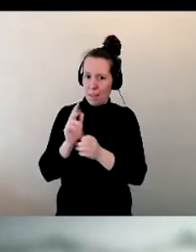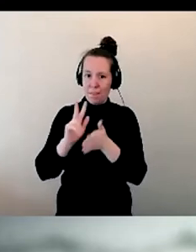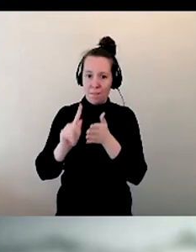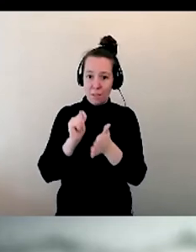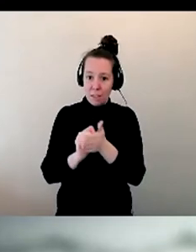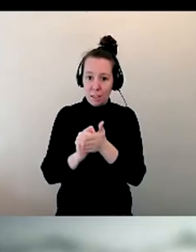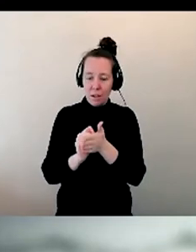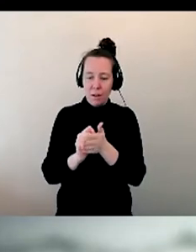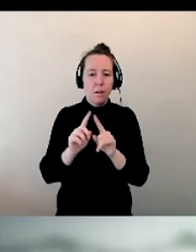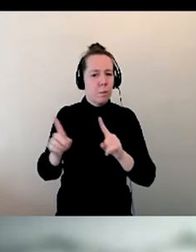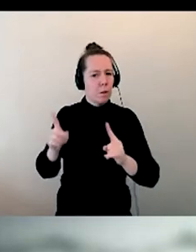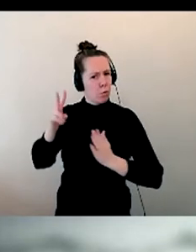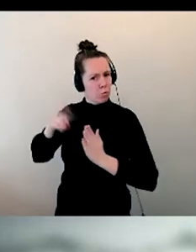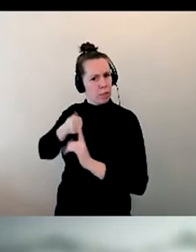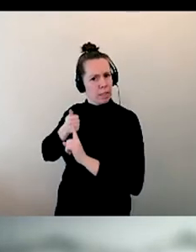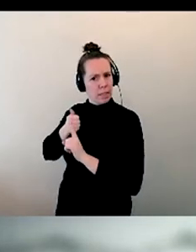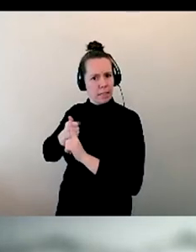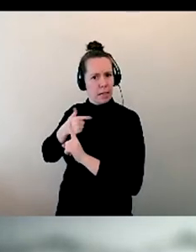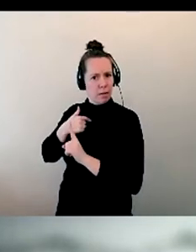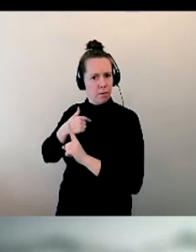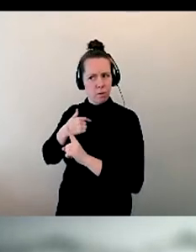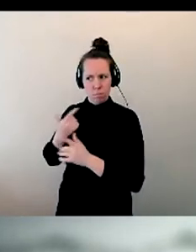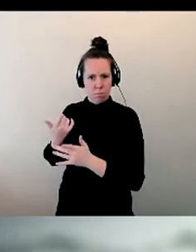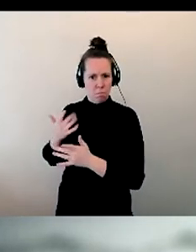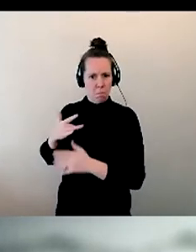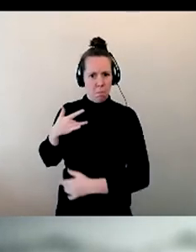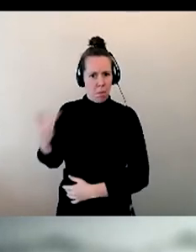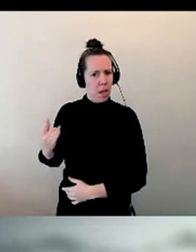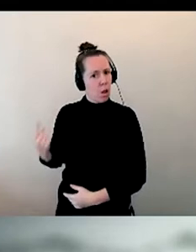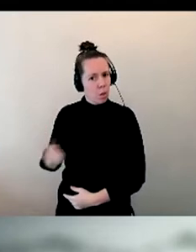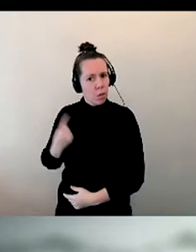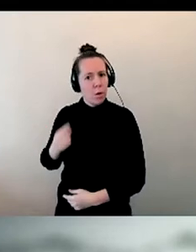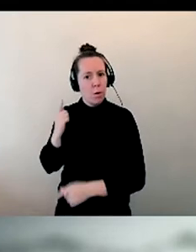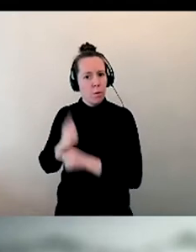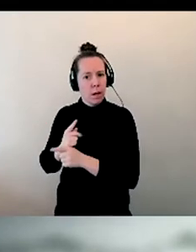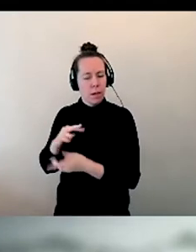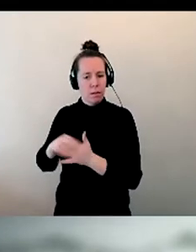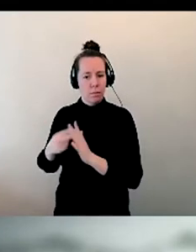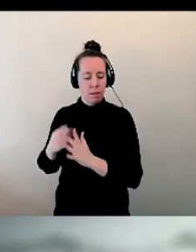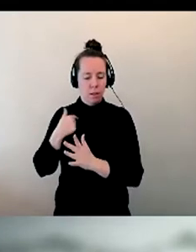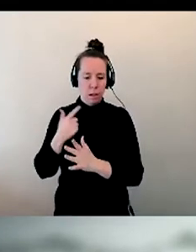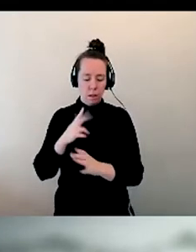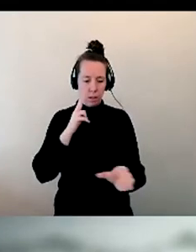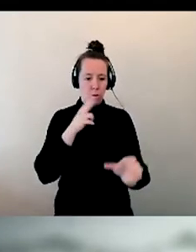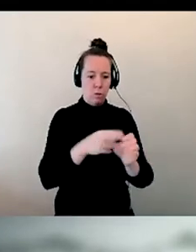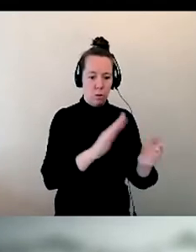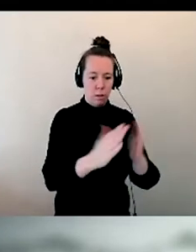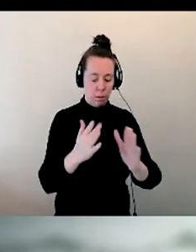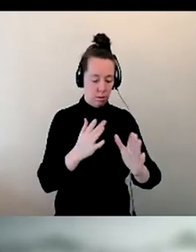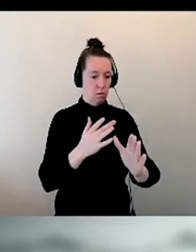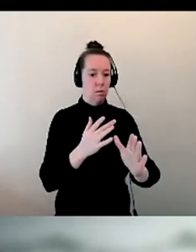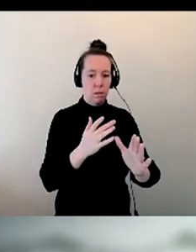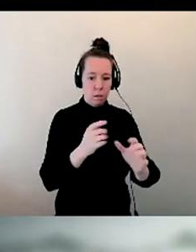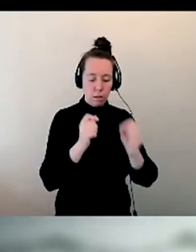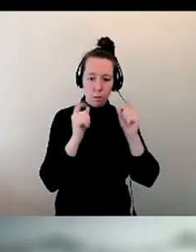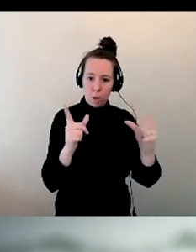solitary activity that I was shocked to find that there's a whole community of like book talkers talking about books and reviewing books.